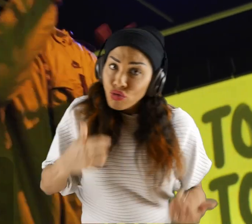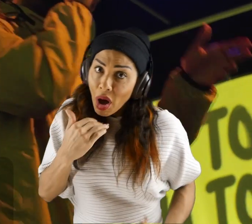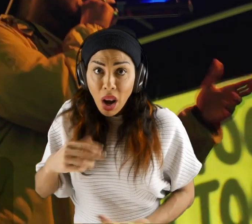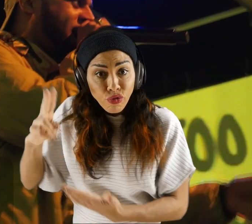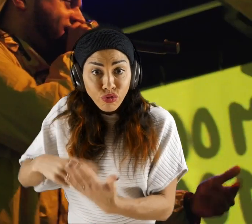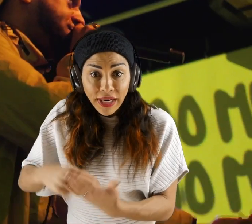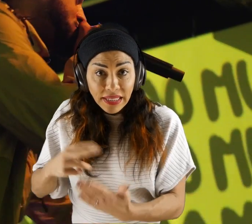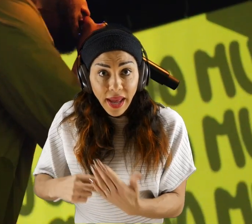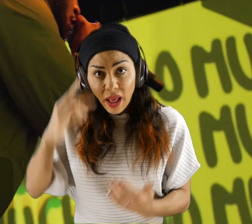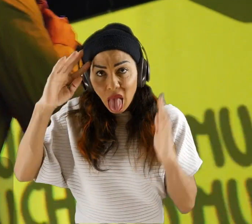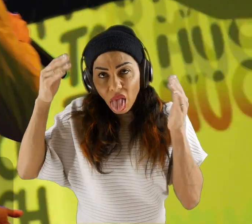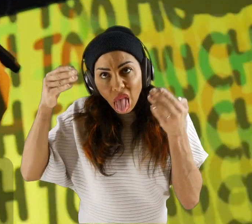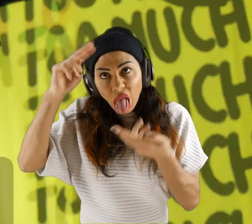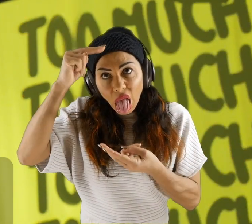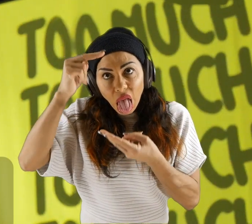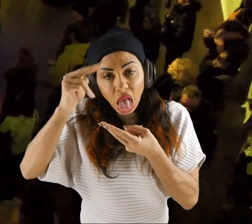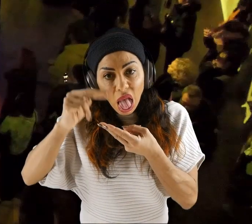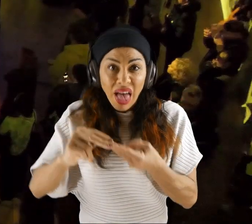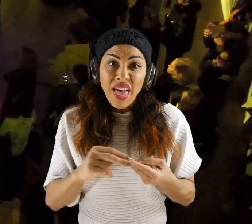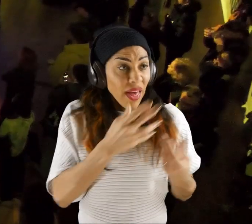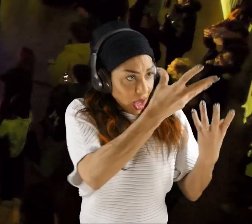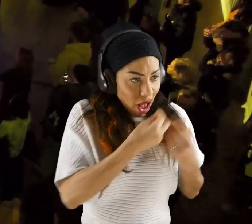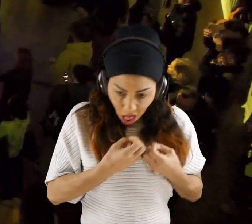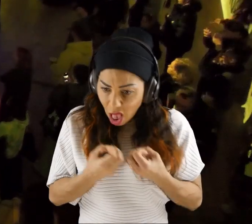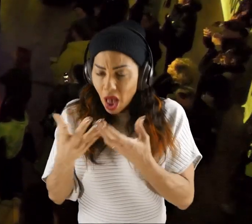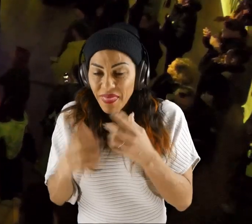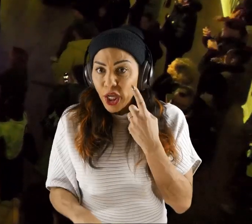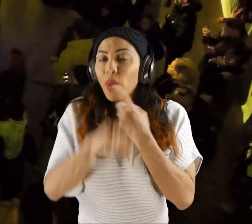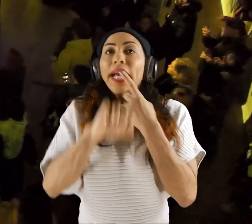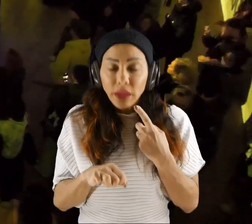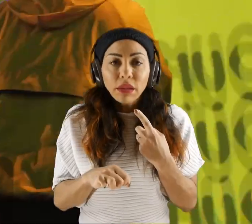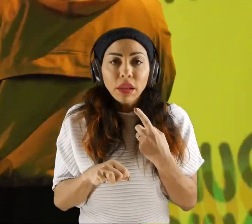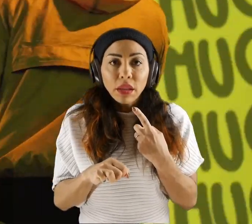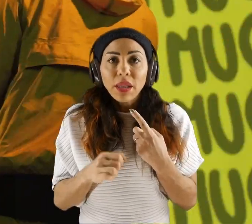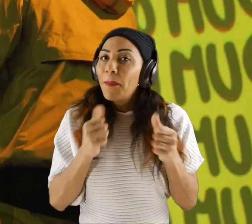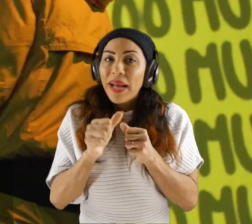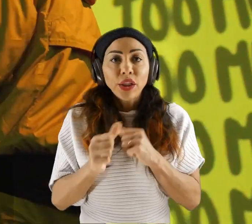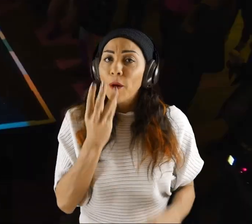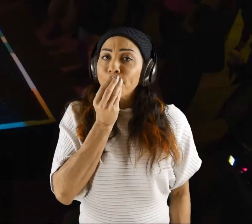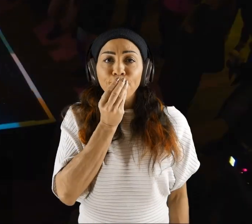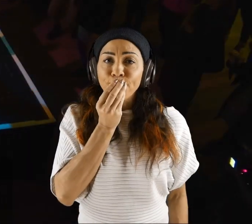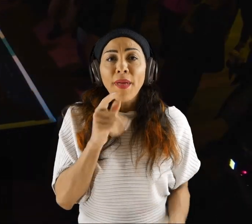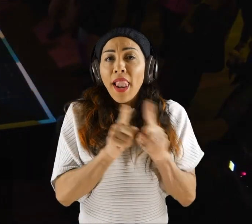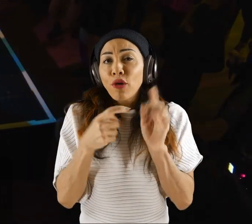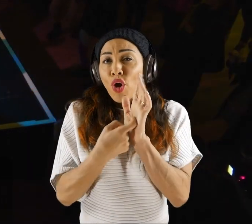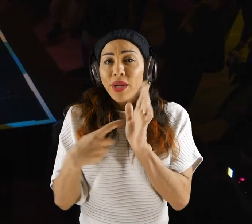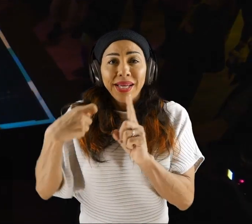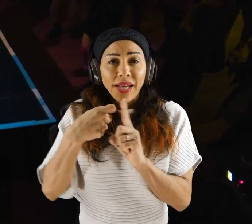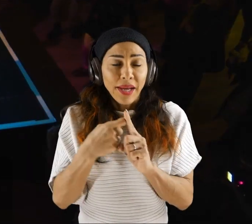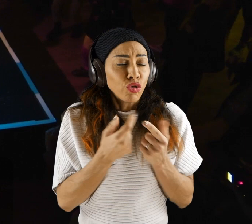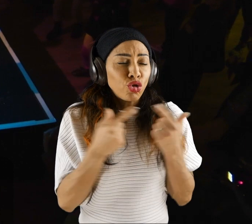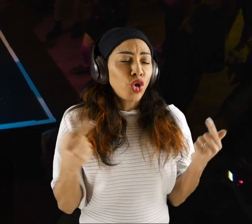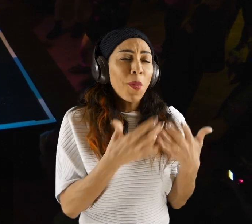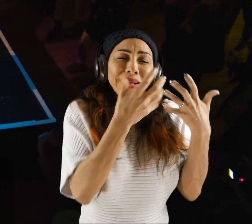know it, regurgitating things that you don't even know the meaning. That's when it hits. It's better when you say nothing at all like Ronan. I said too much tech, not enough